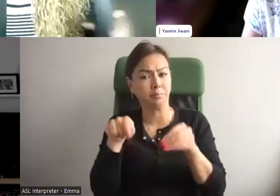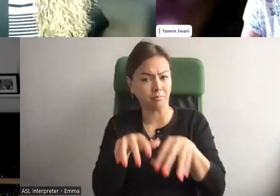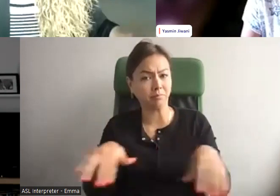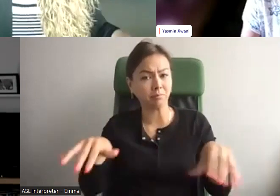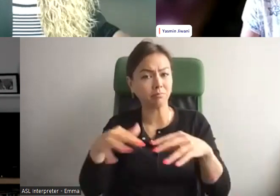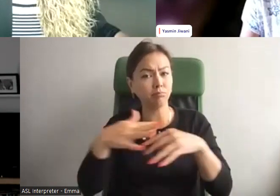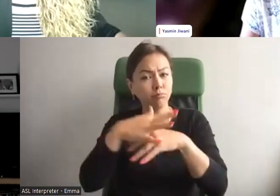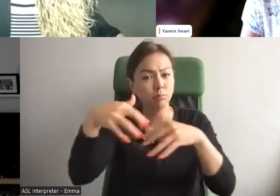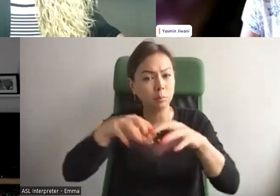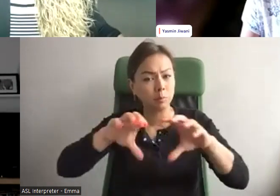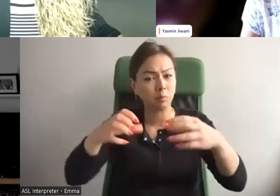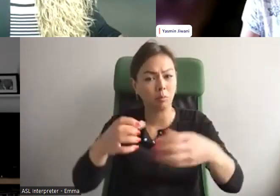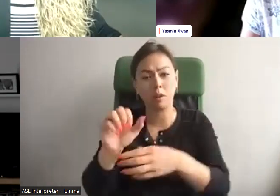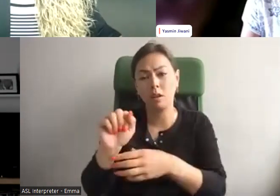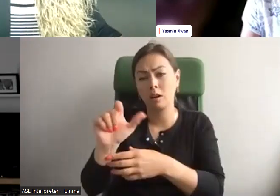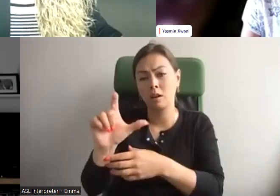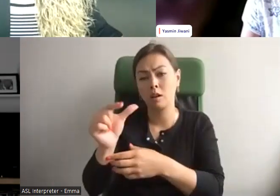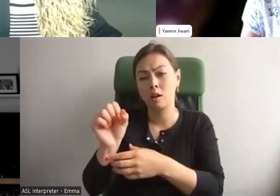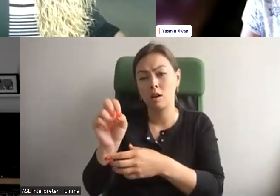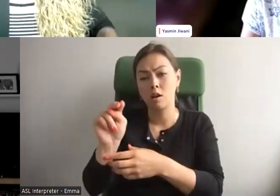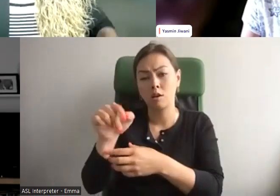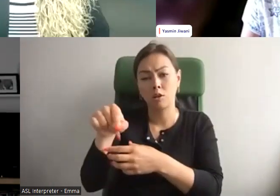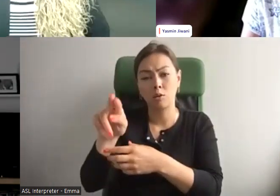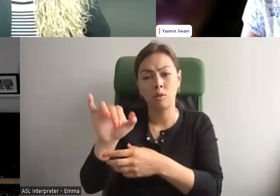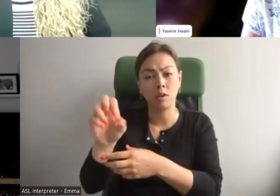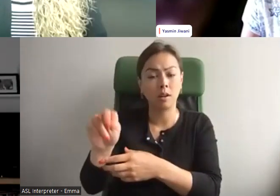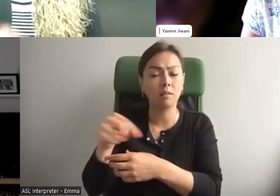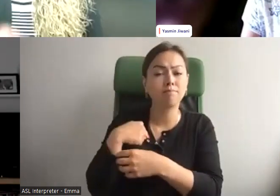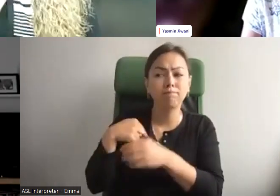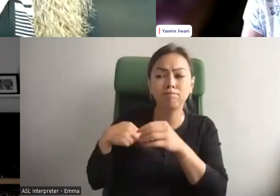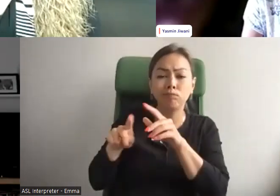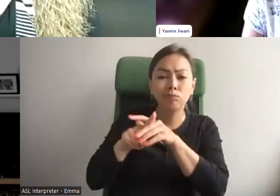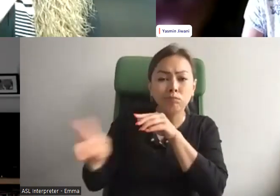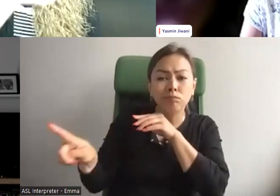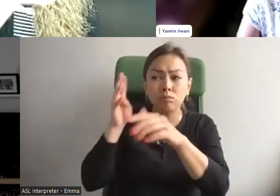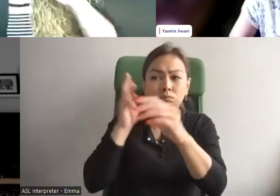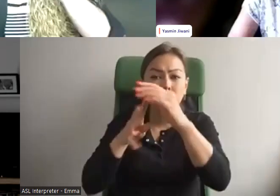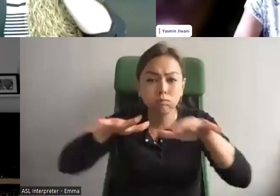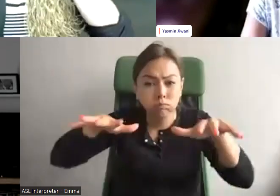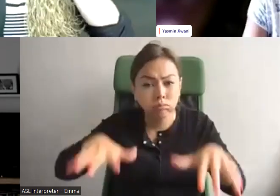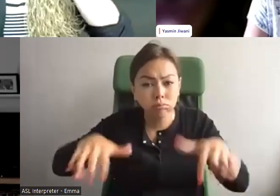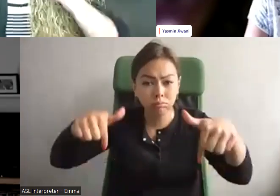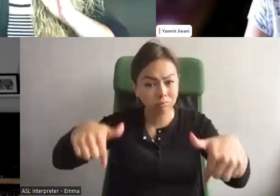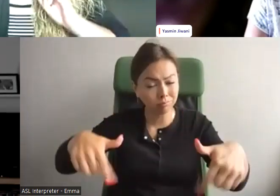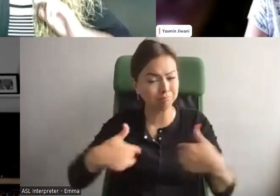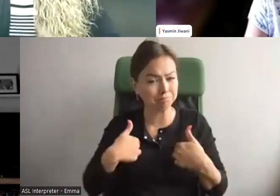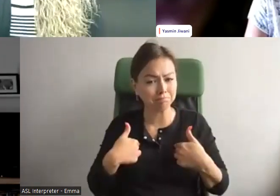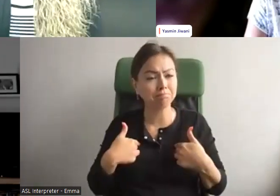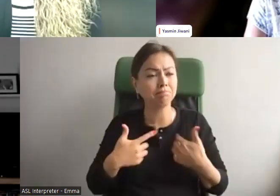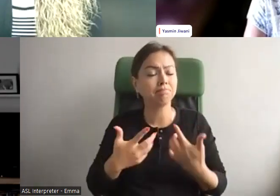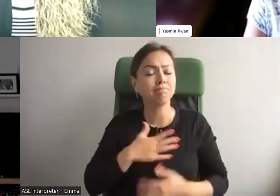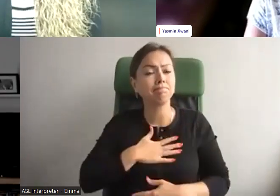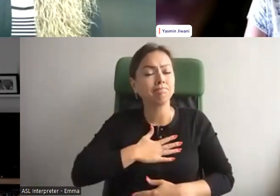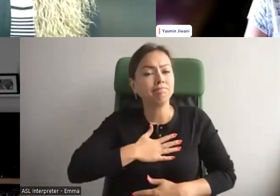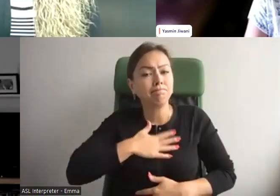and as an immigrant, refugee, settler, I'm very appreciative of the fact